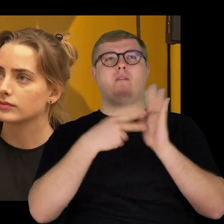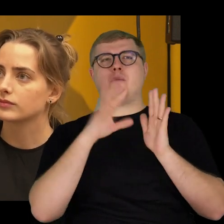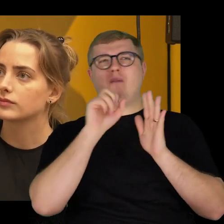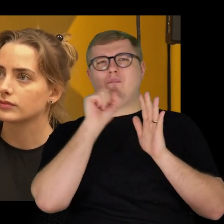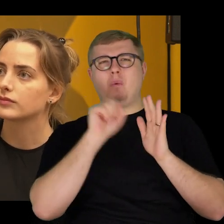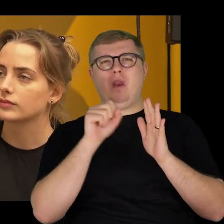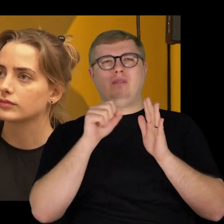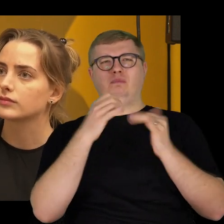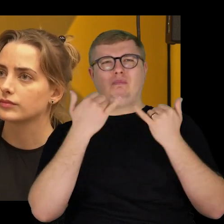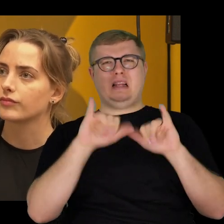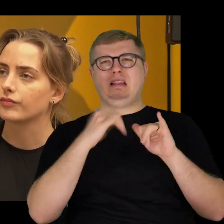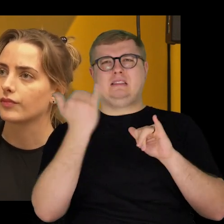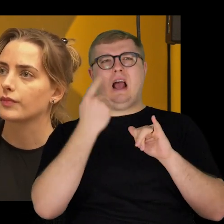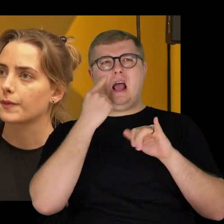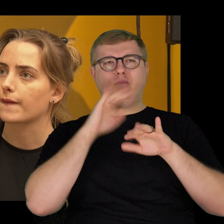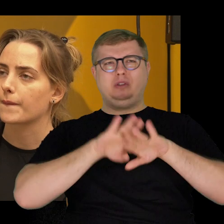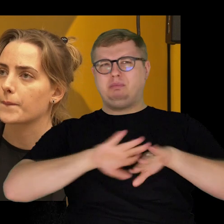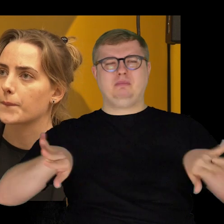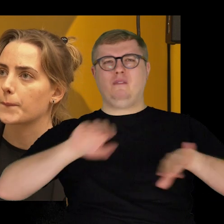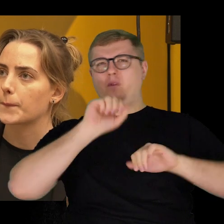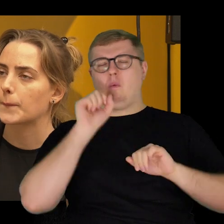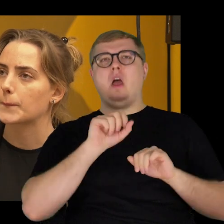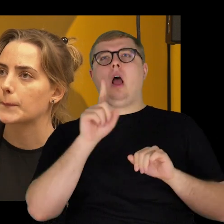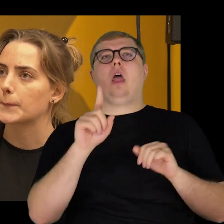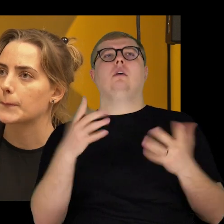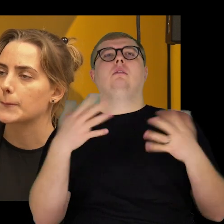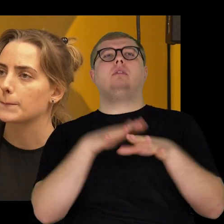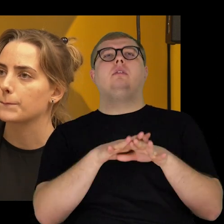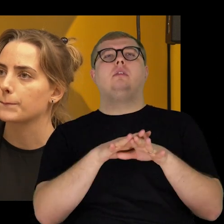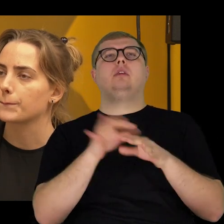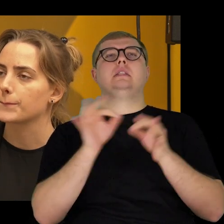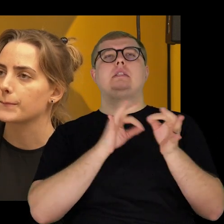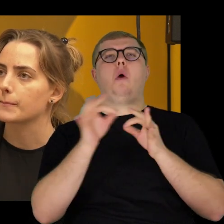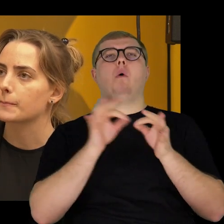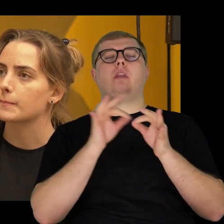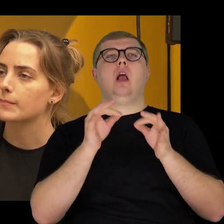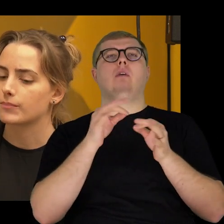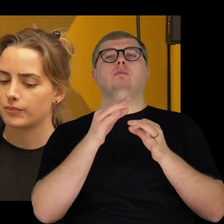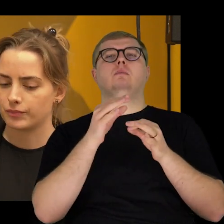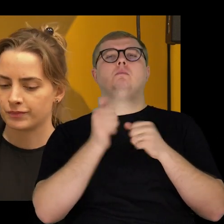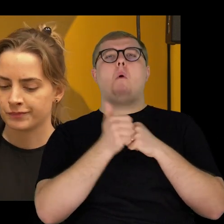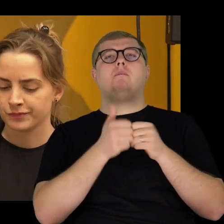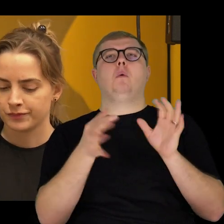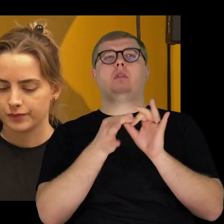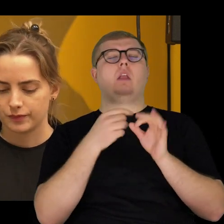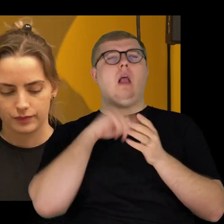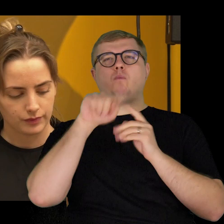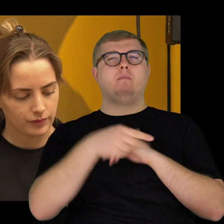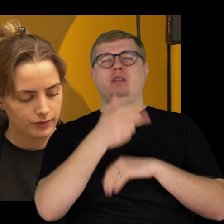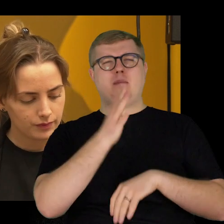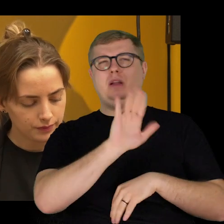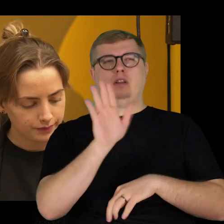completely separated. But then in Berlin, there, because of some history, don't have to dive into it, like from the